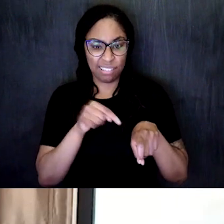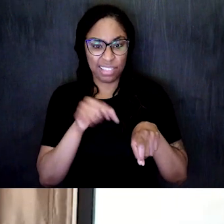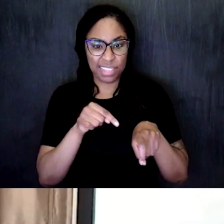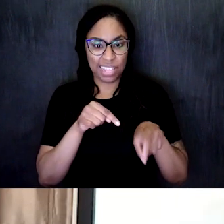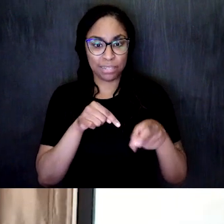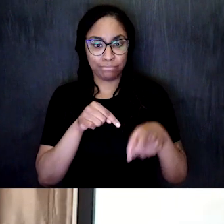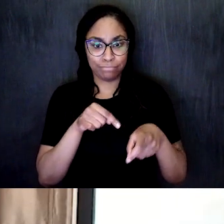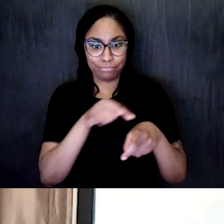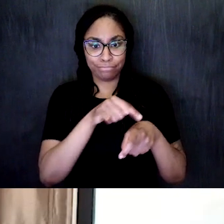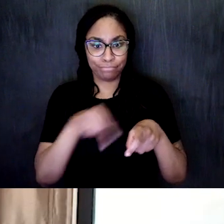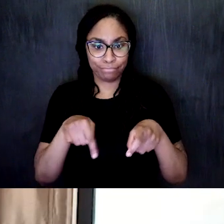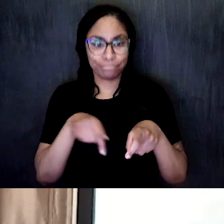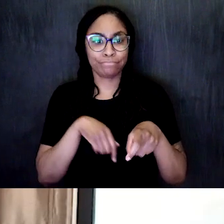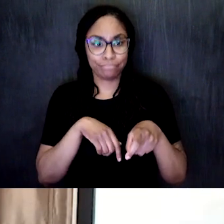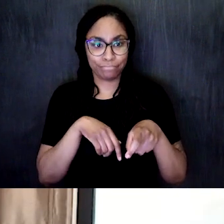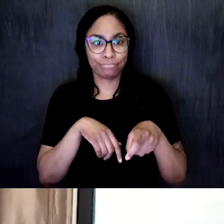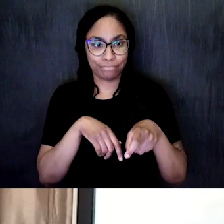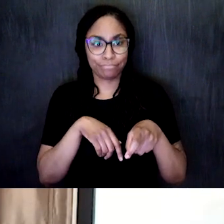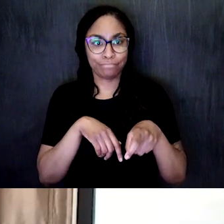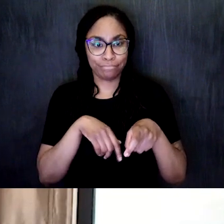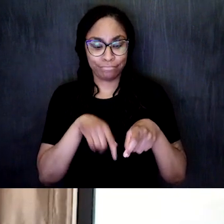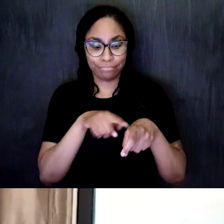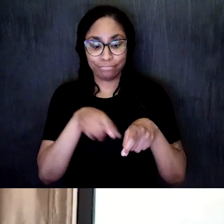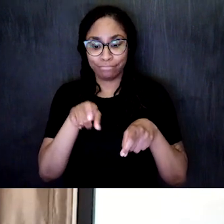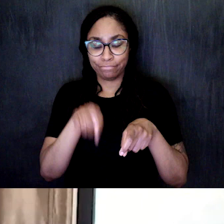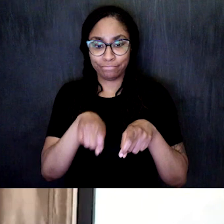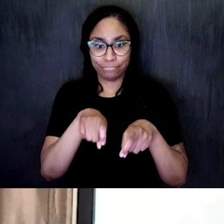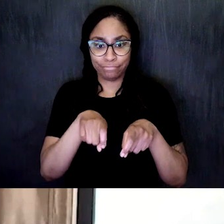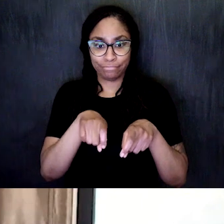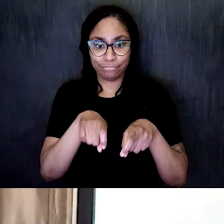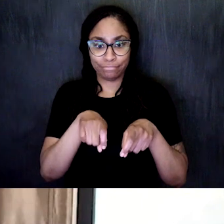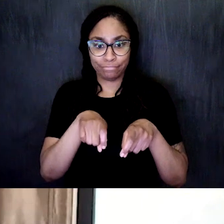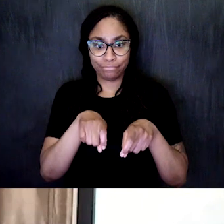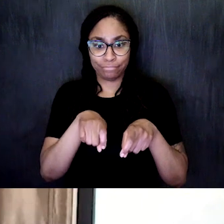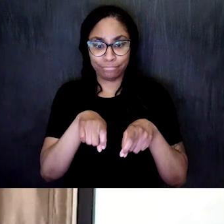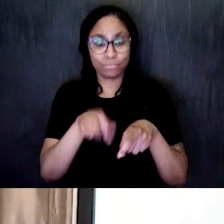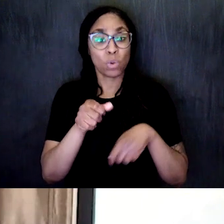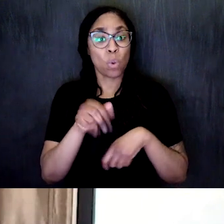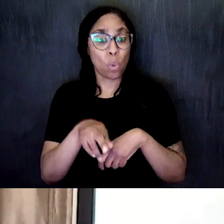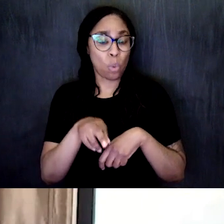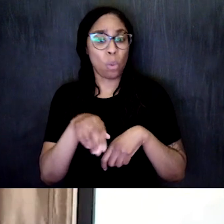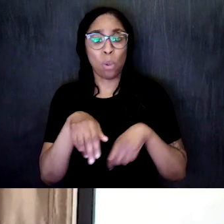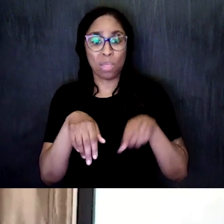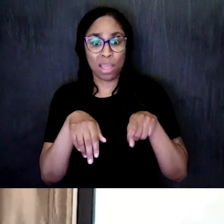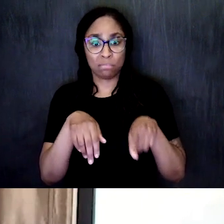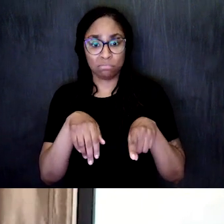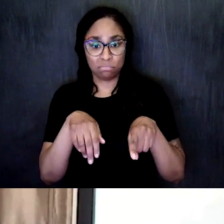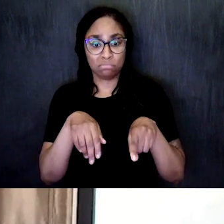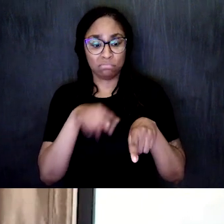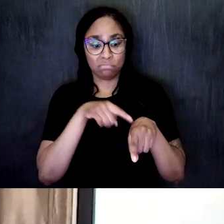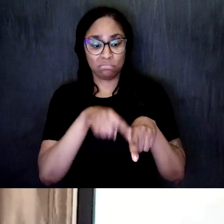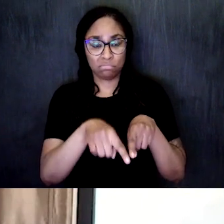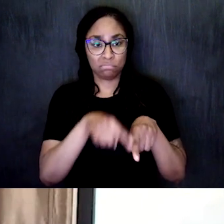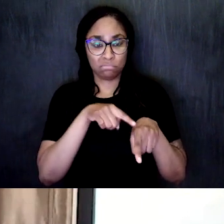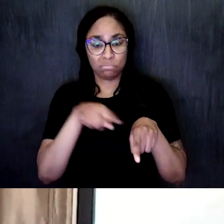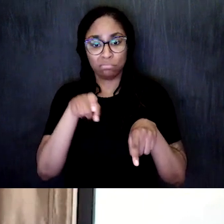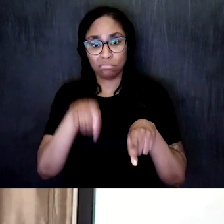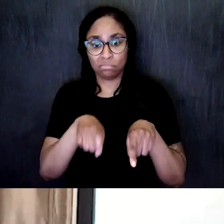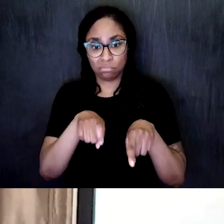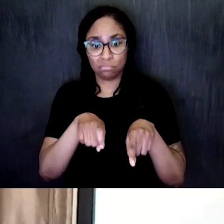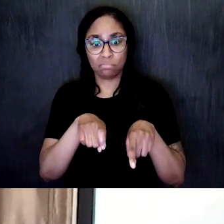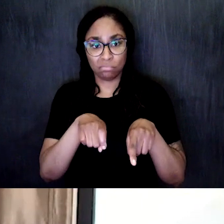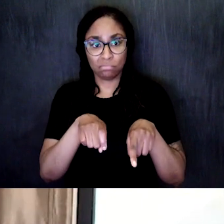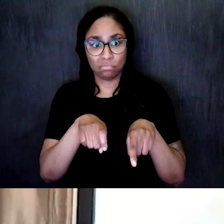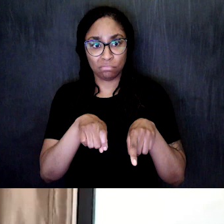at a diagonal. So mine's at a diagonal at the corner of the chair and it's with the knee bent. Or you can extend that leg all the way